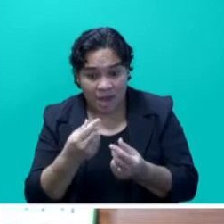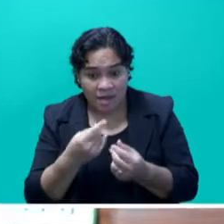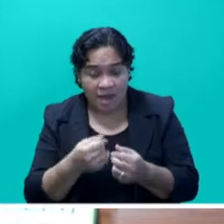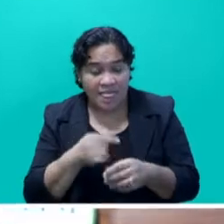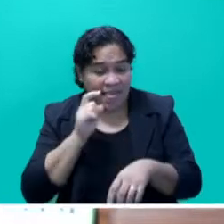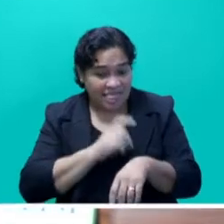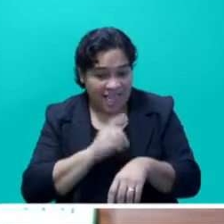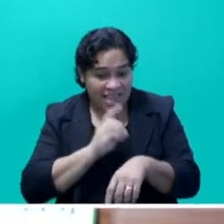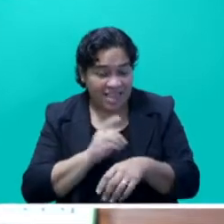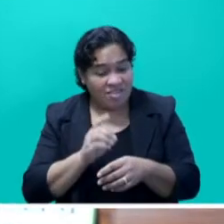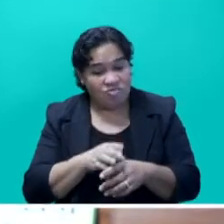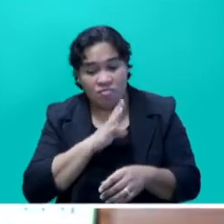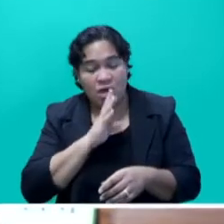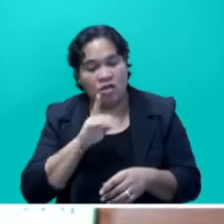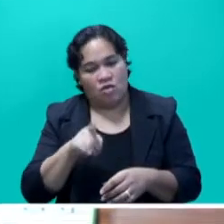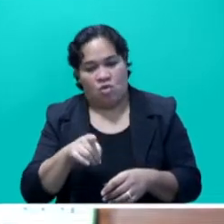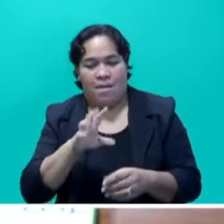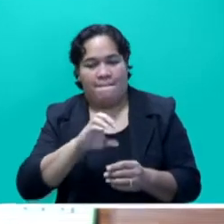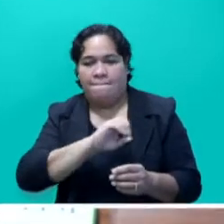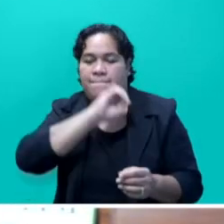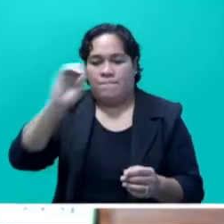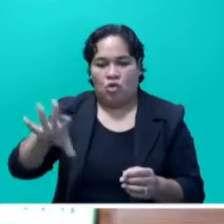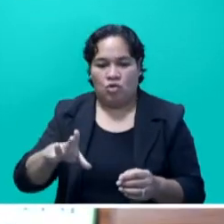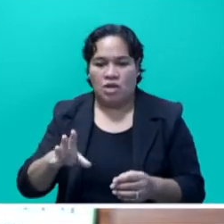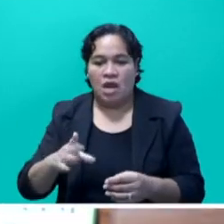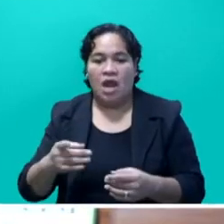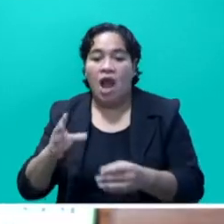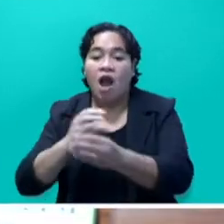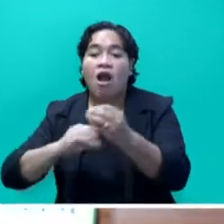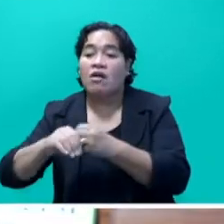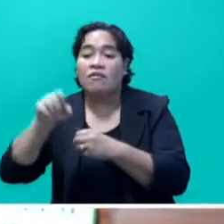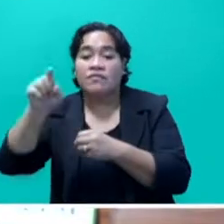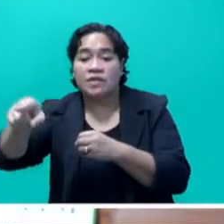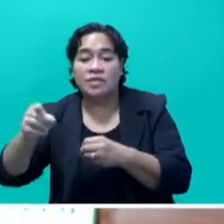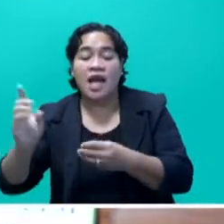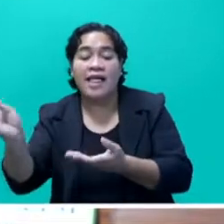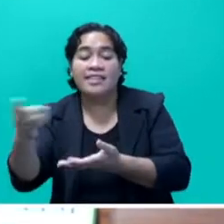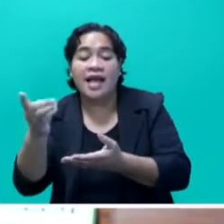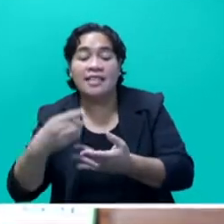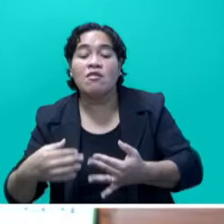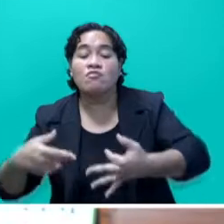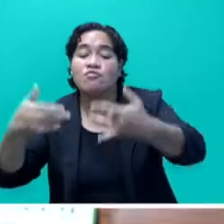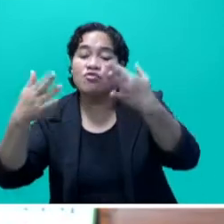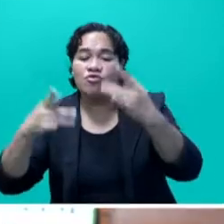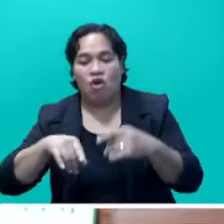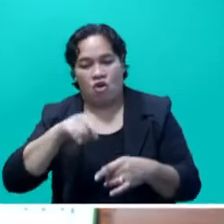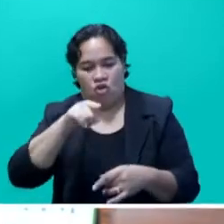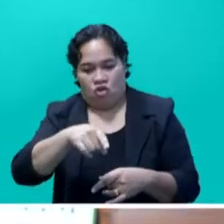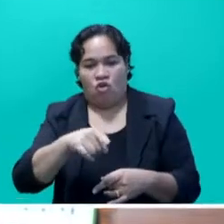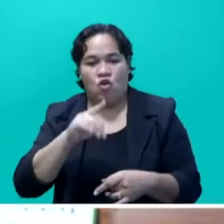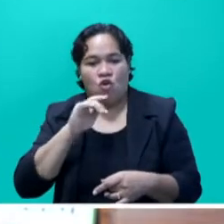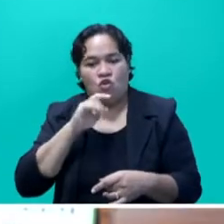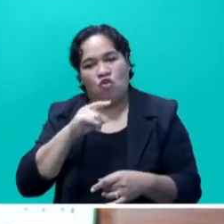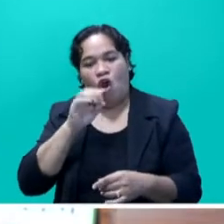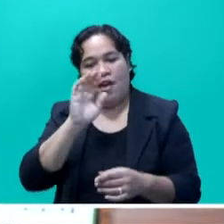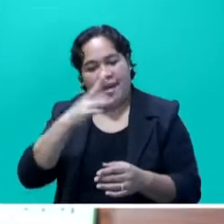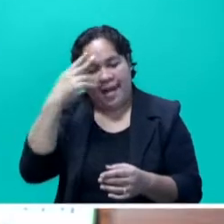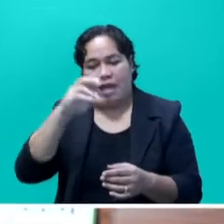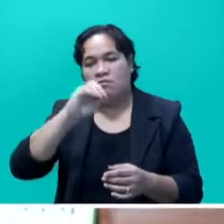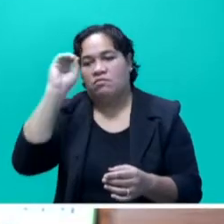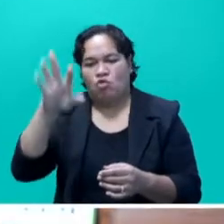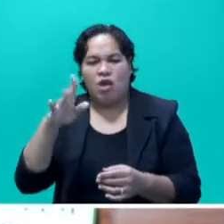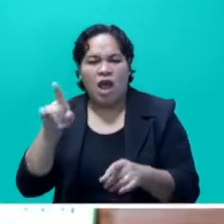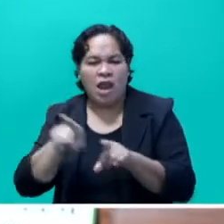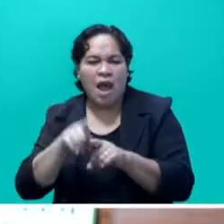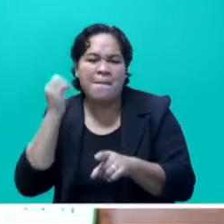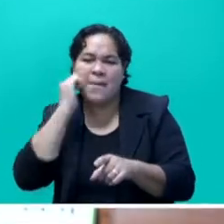particular date, you will be blacklisted by Data Bureau. This is how they used to exploit and threaten